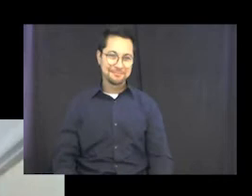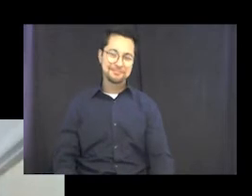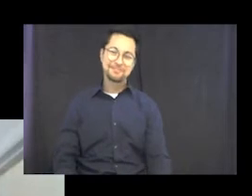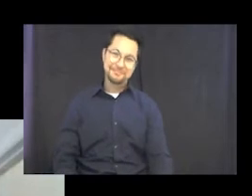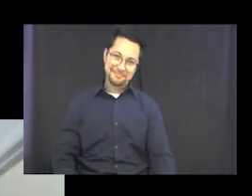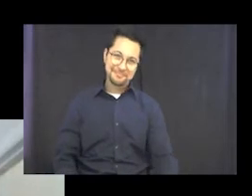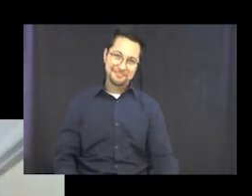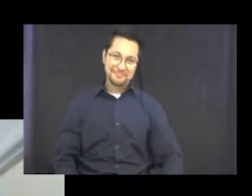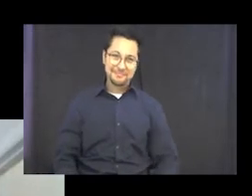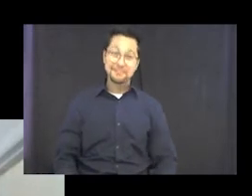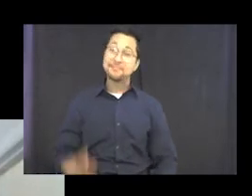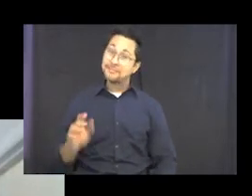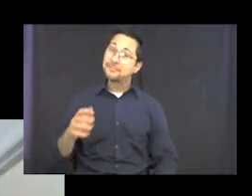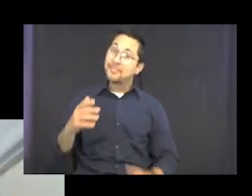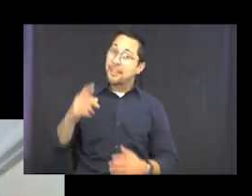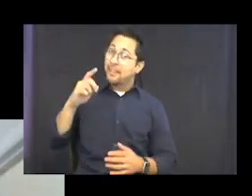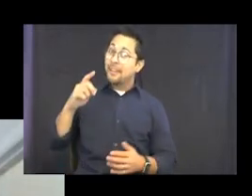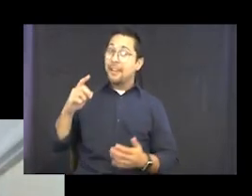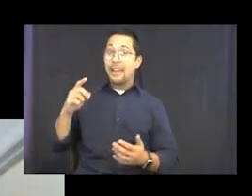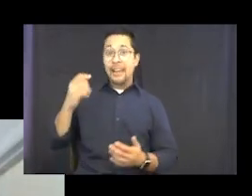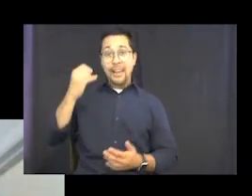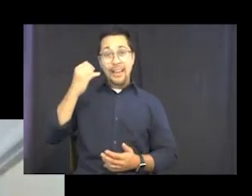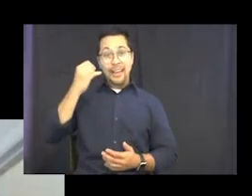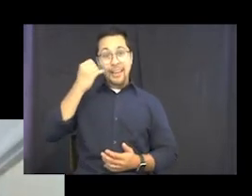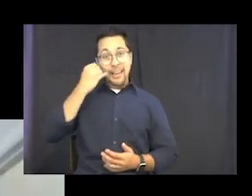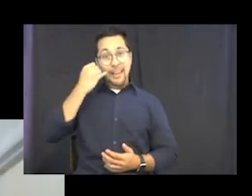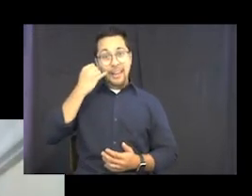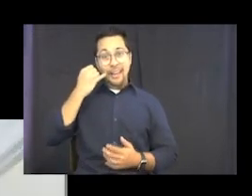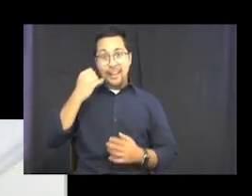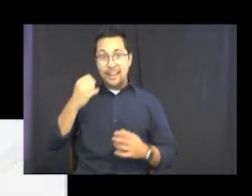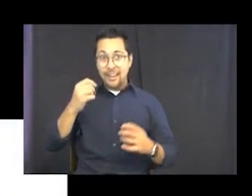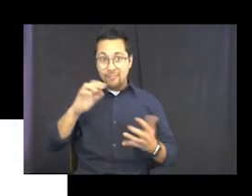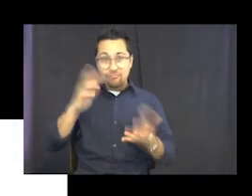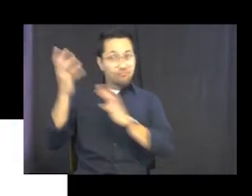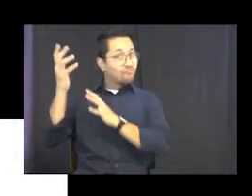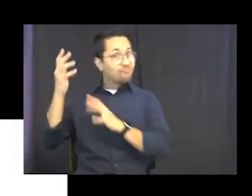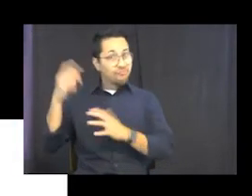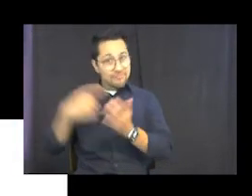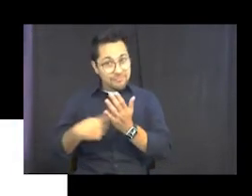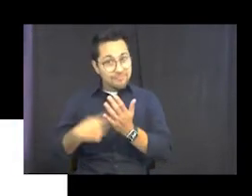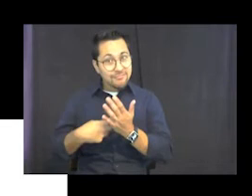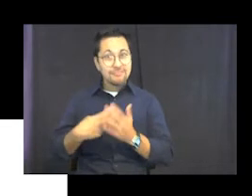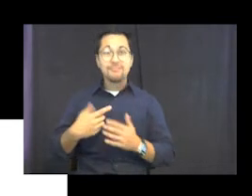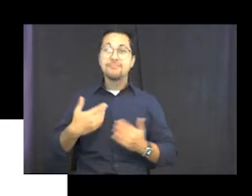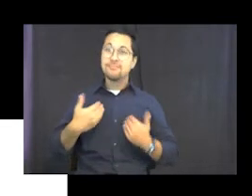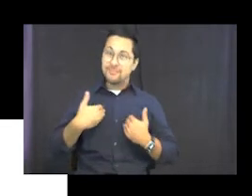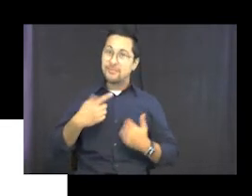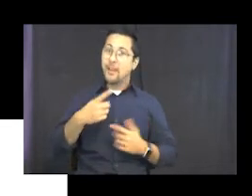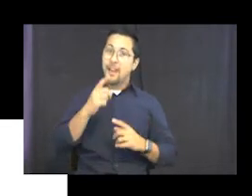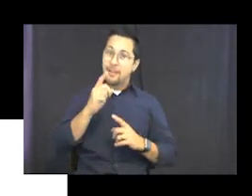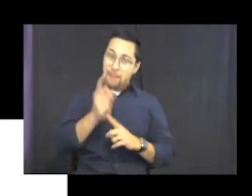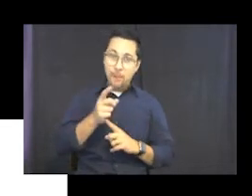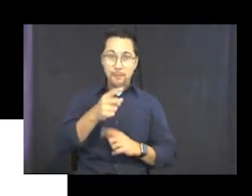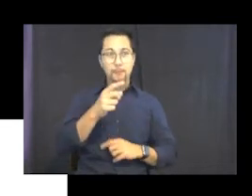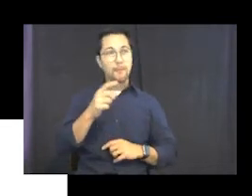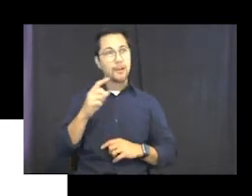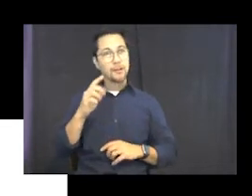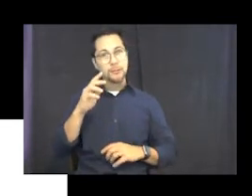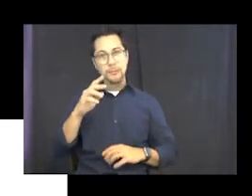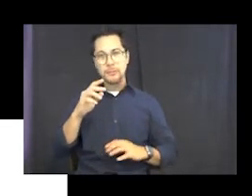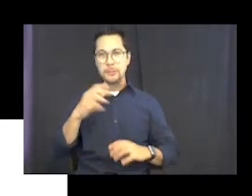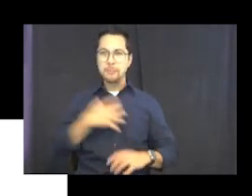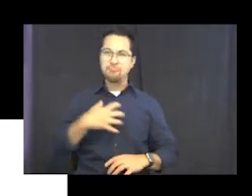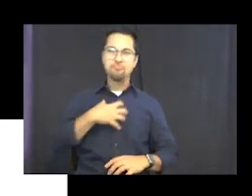And believe it or not, when all else fails, you have your moments, you pout, you cry, and you keep it